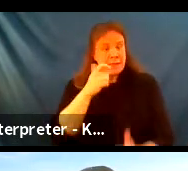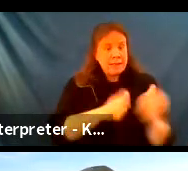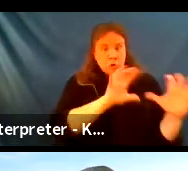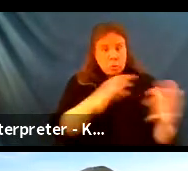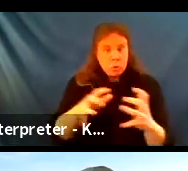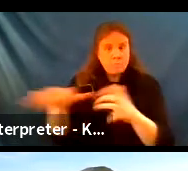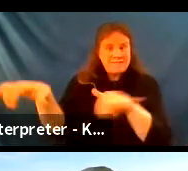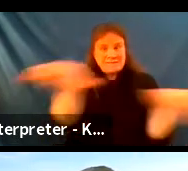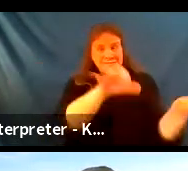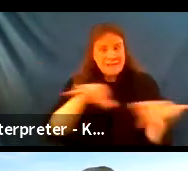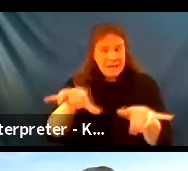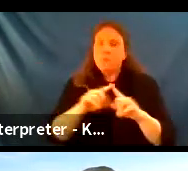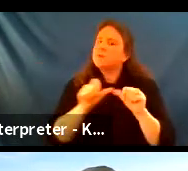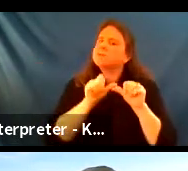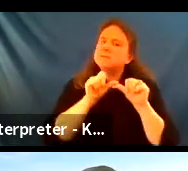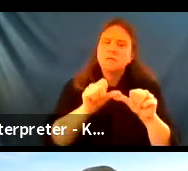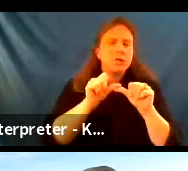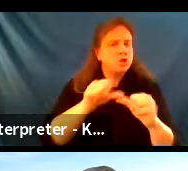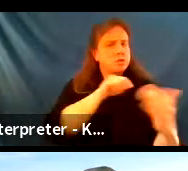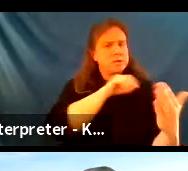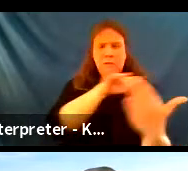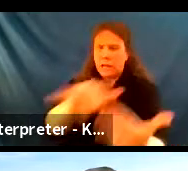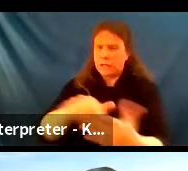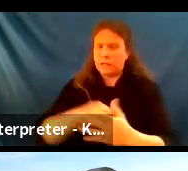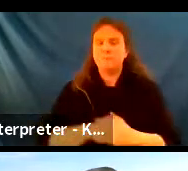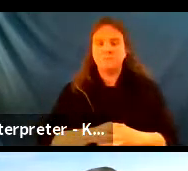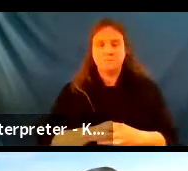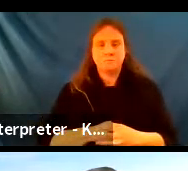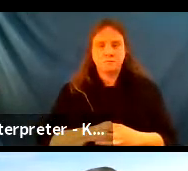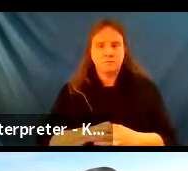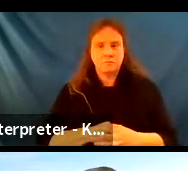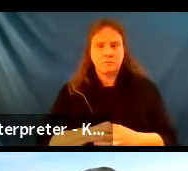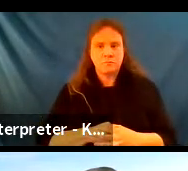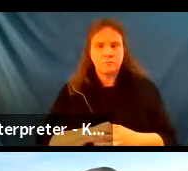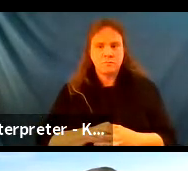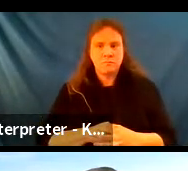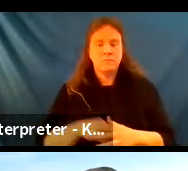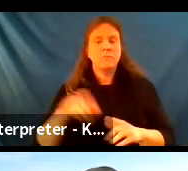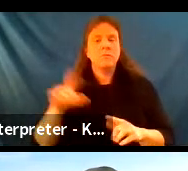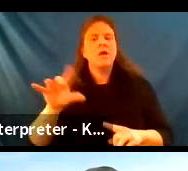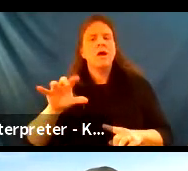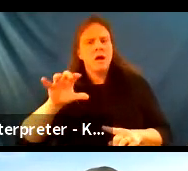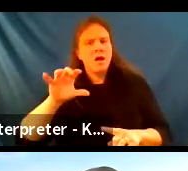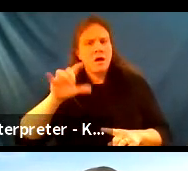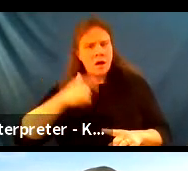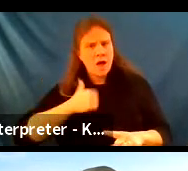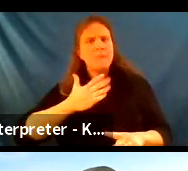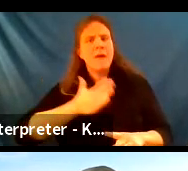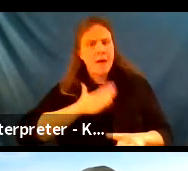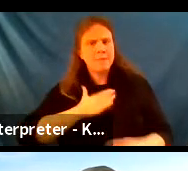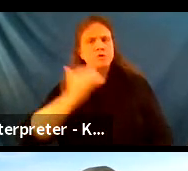that. So that's helpful to know that there's people with IDD included in subsequent studies,